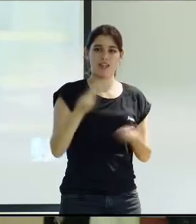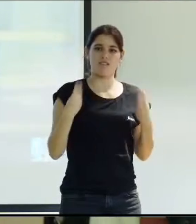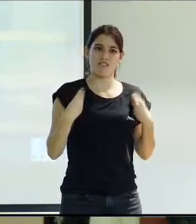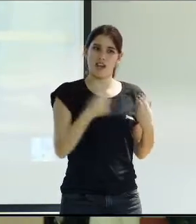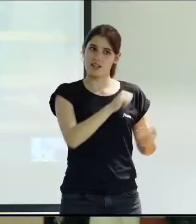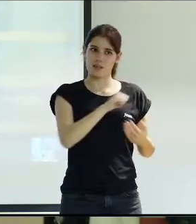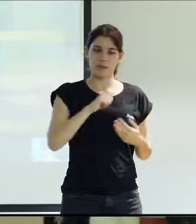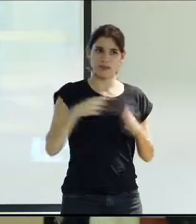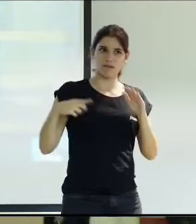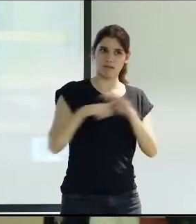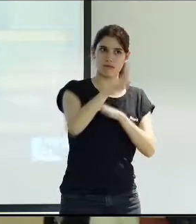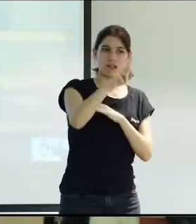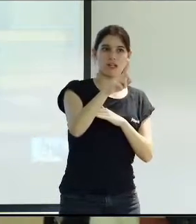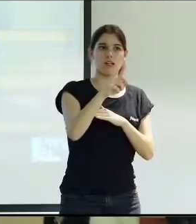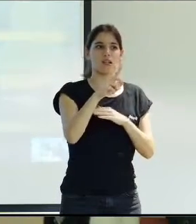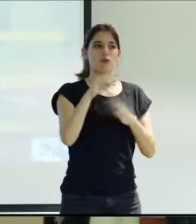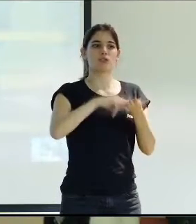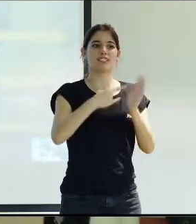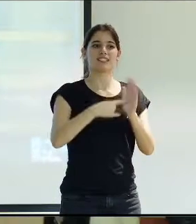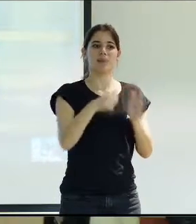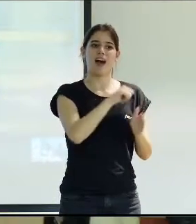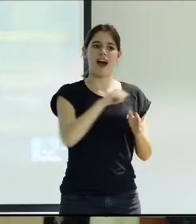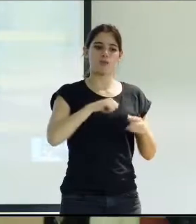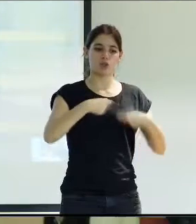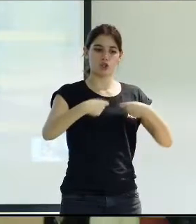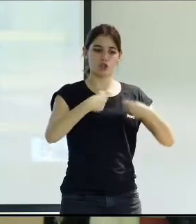functional issues.